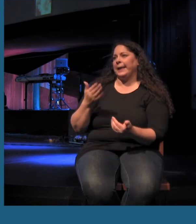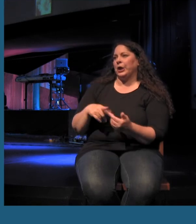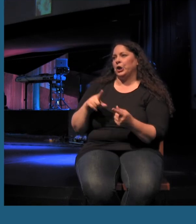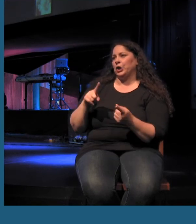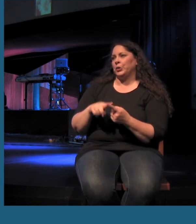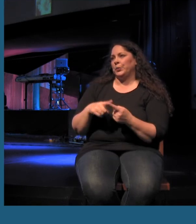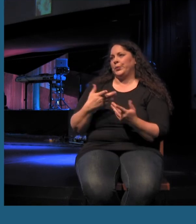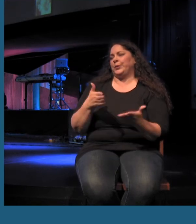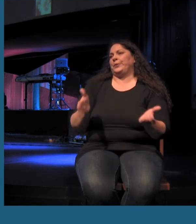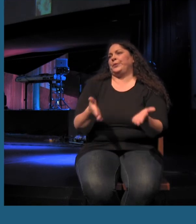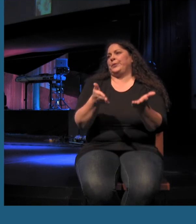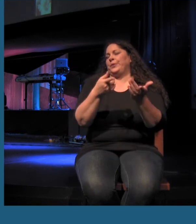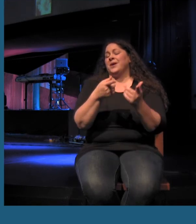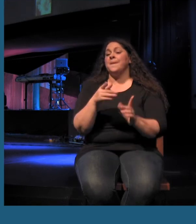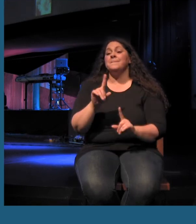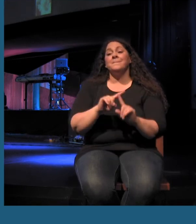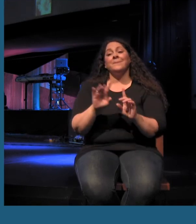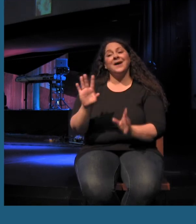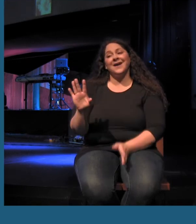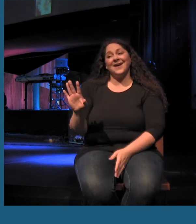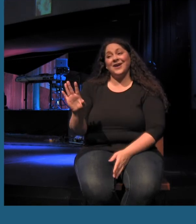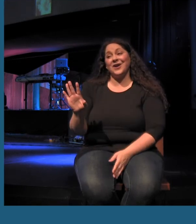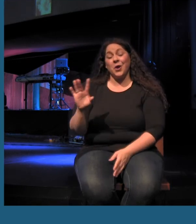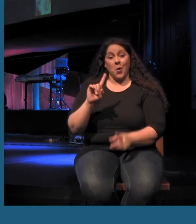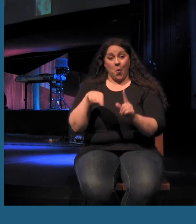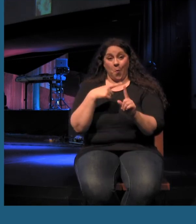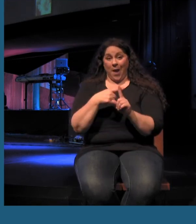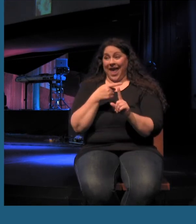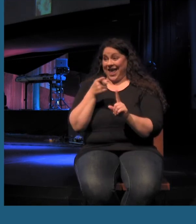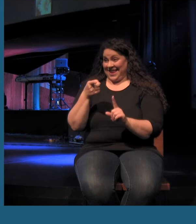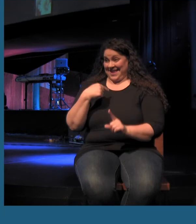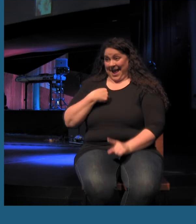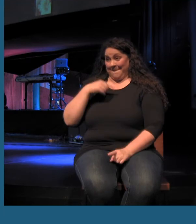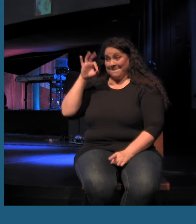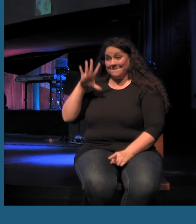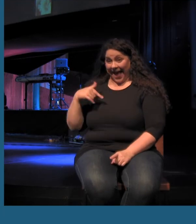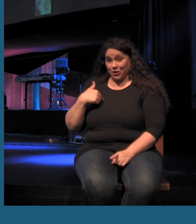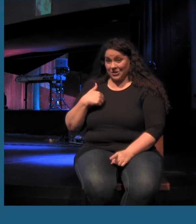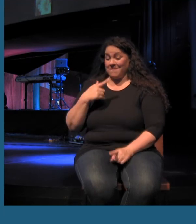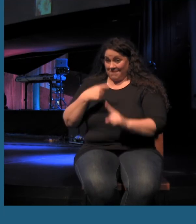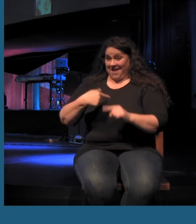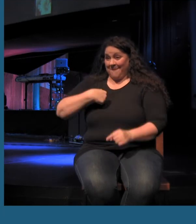me just say, there's an interesting dynamic when you're a pastor and a dad.